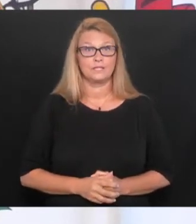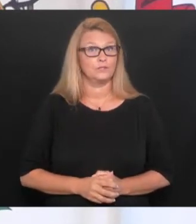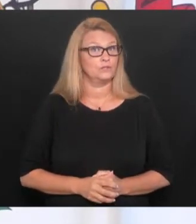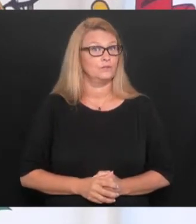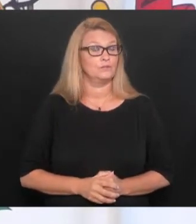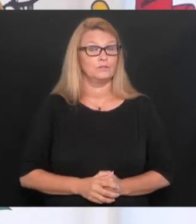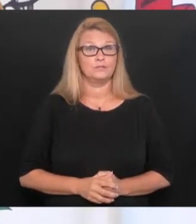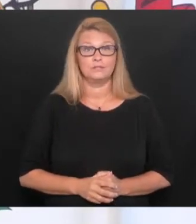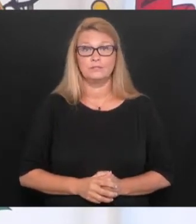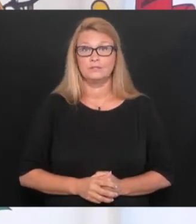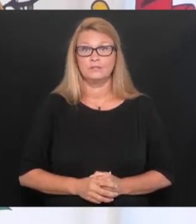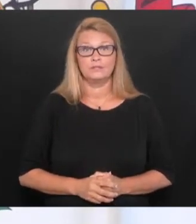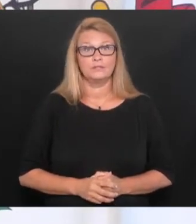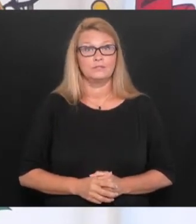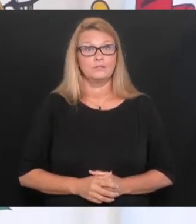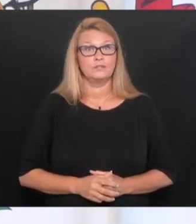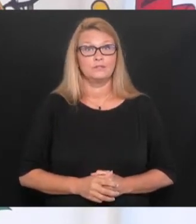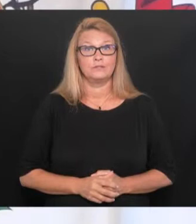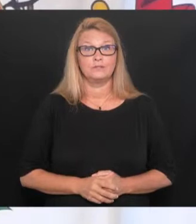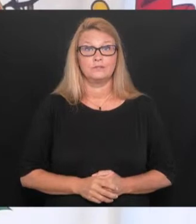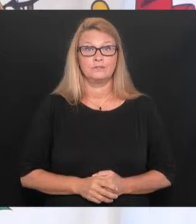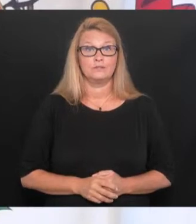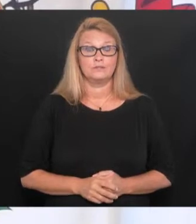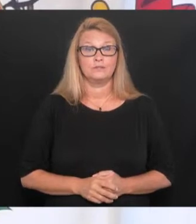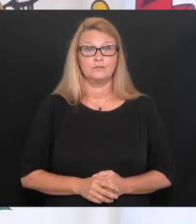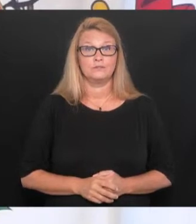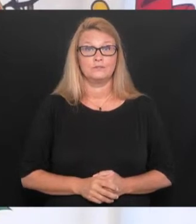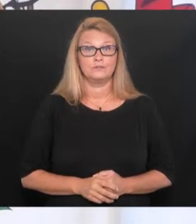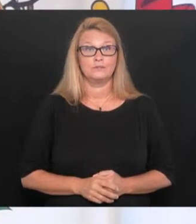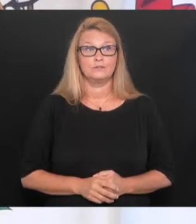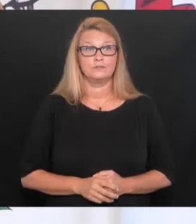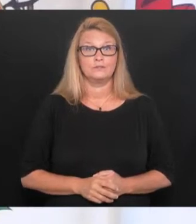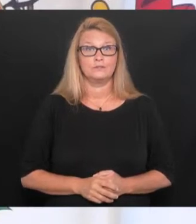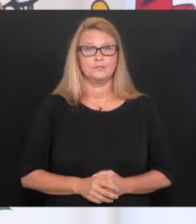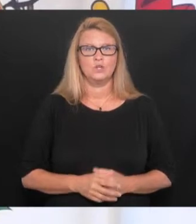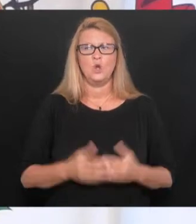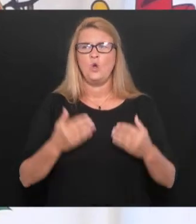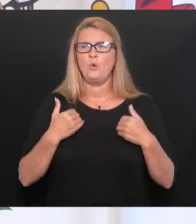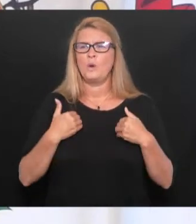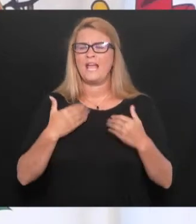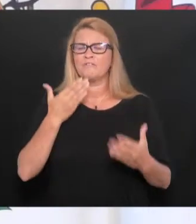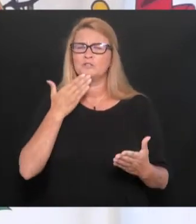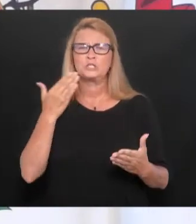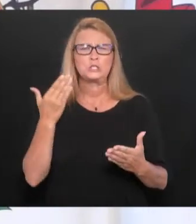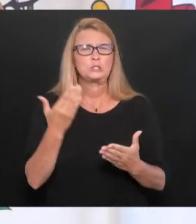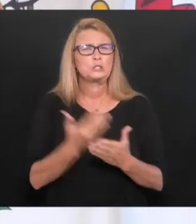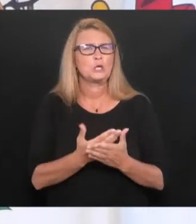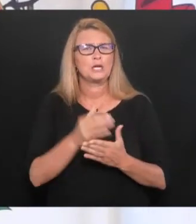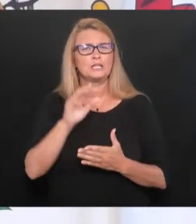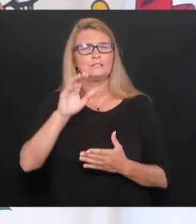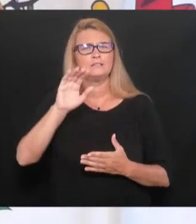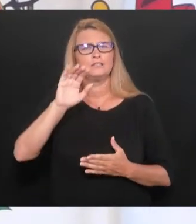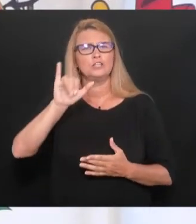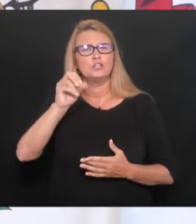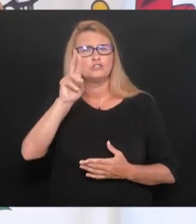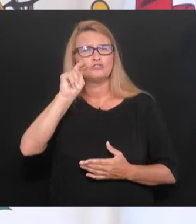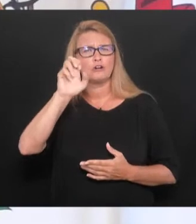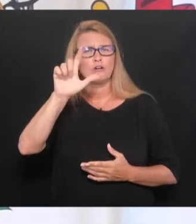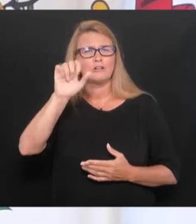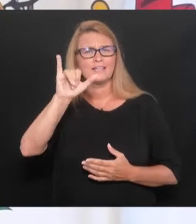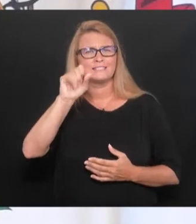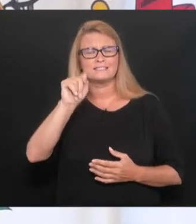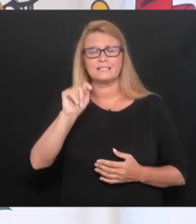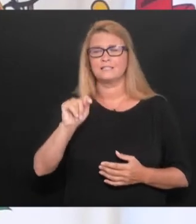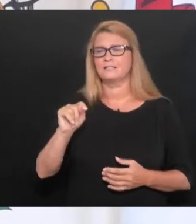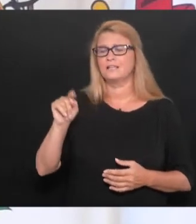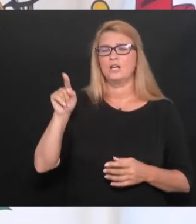that we have, we've got great journalists, and Steve and Charles, there